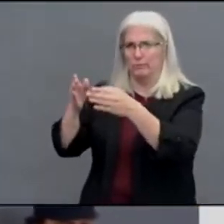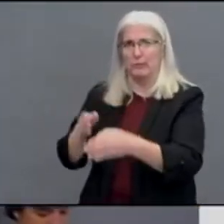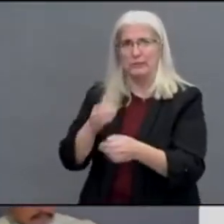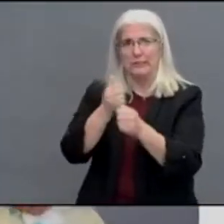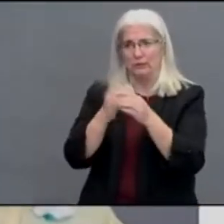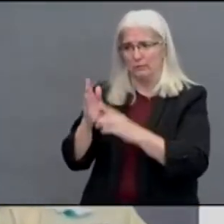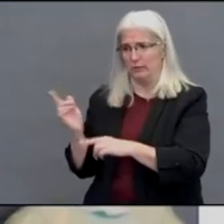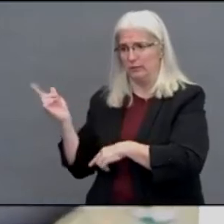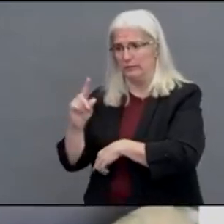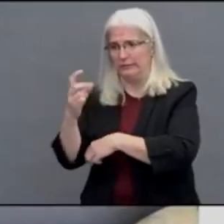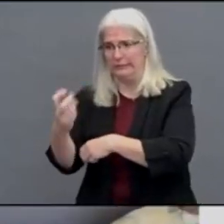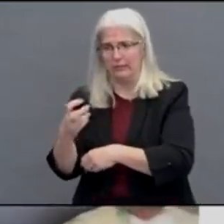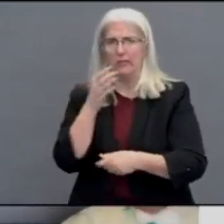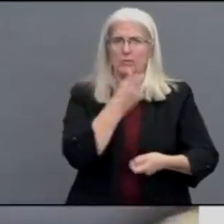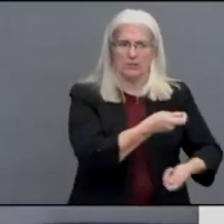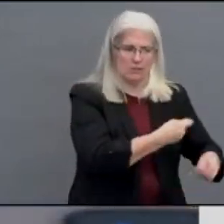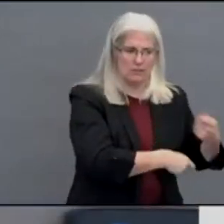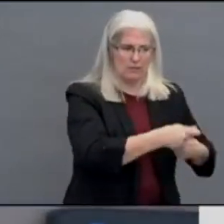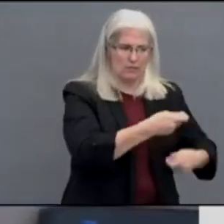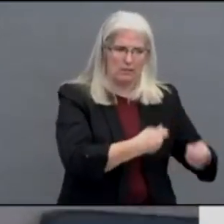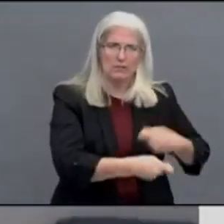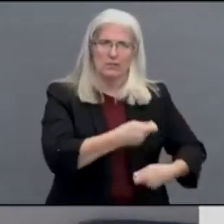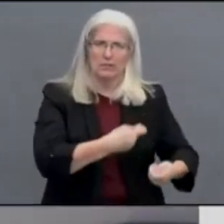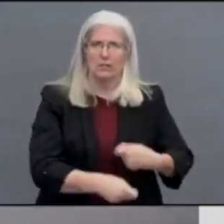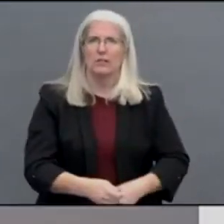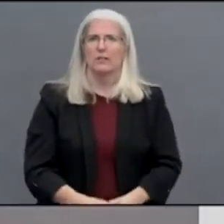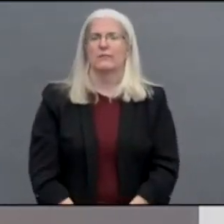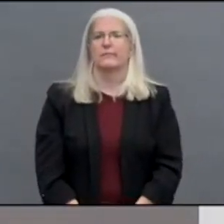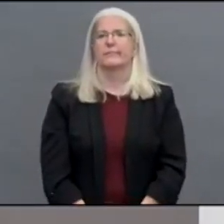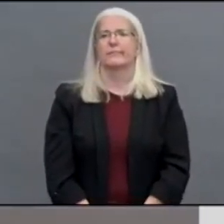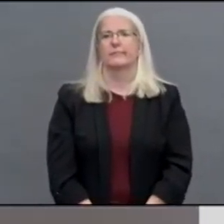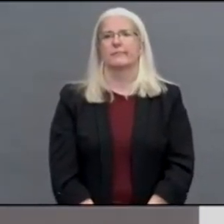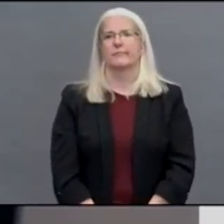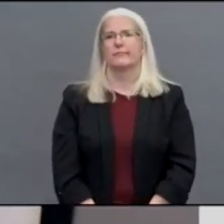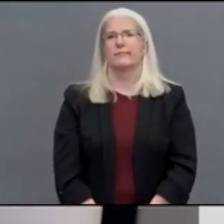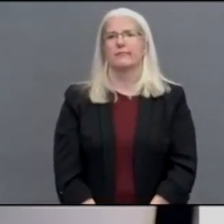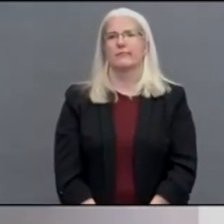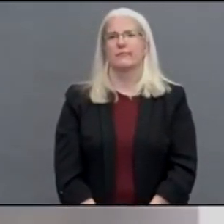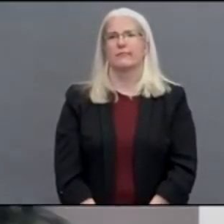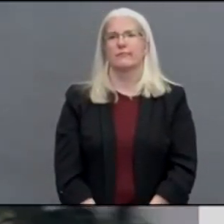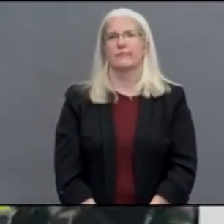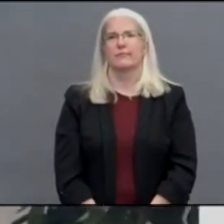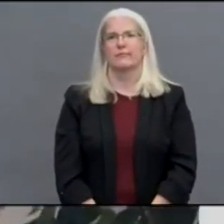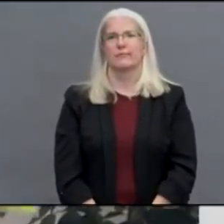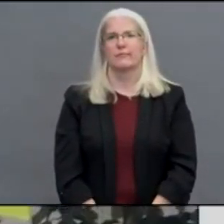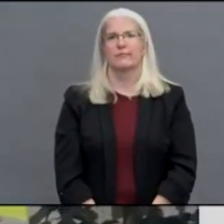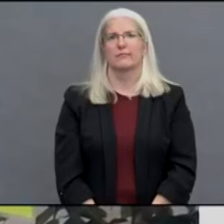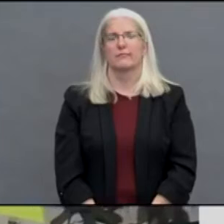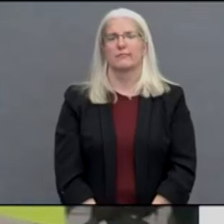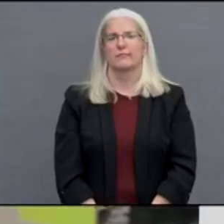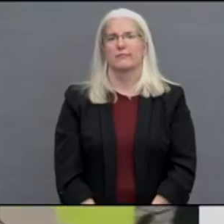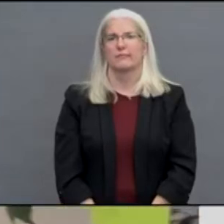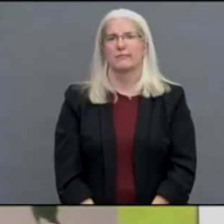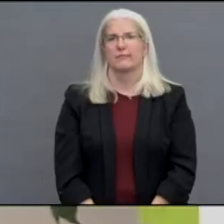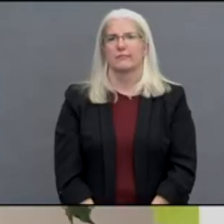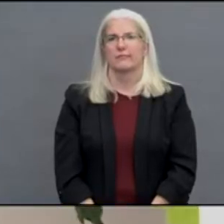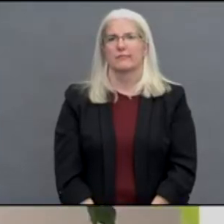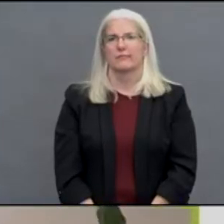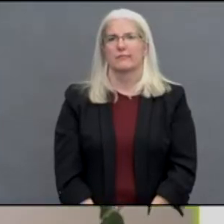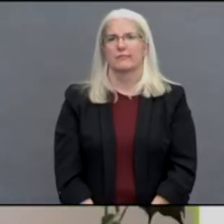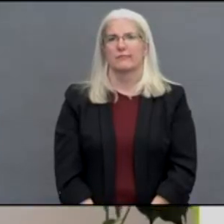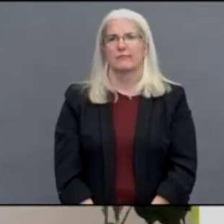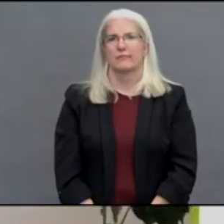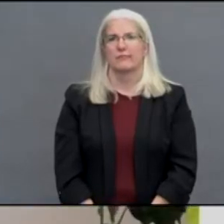and our videographer will head over to the other side. And it's just a swab, and